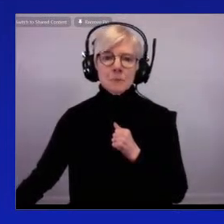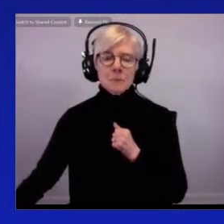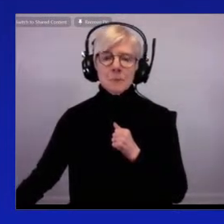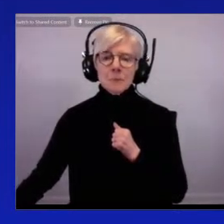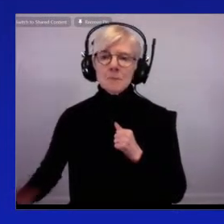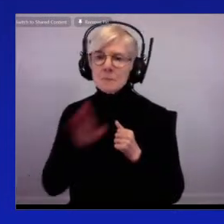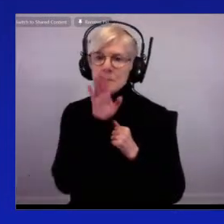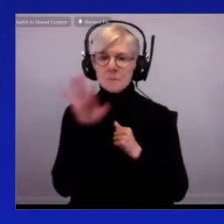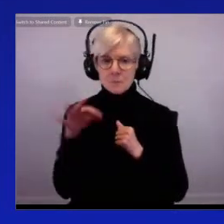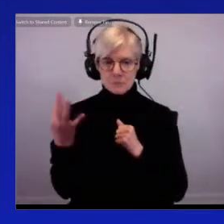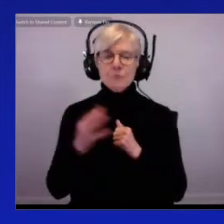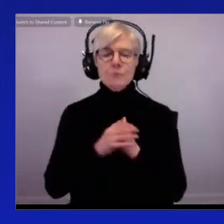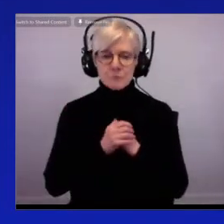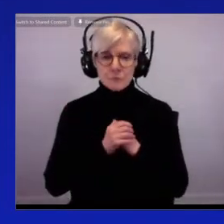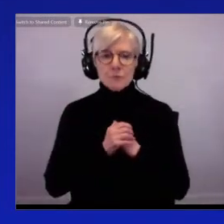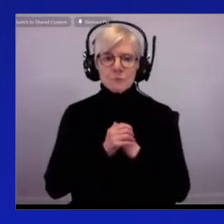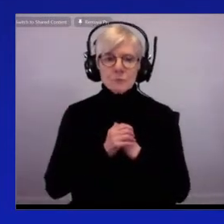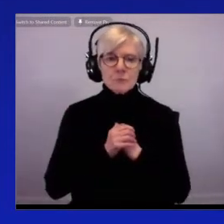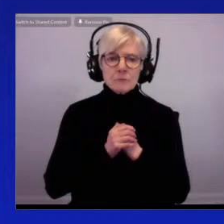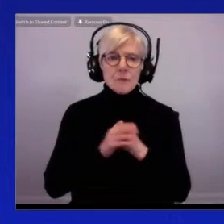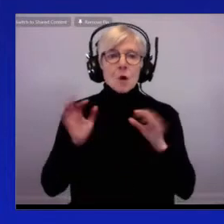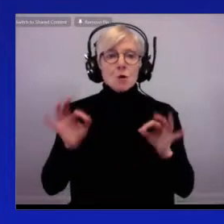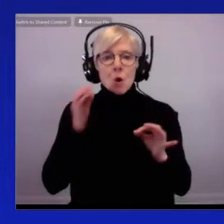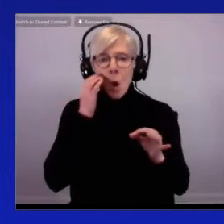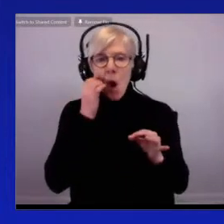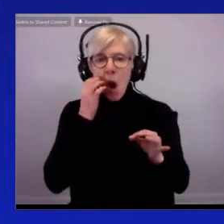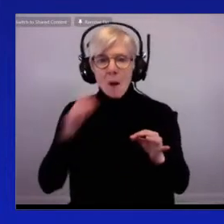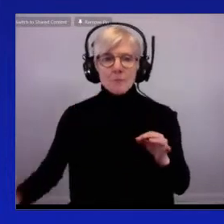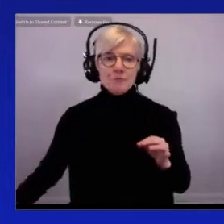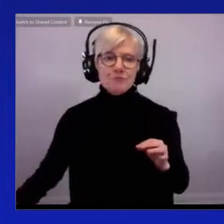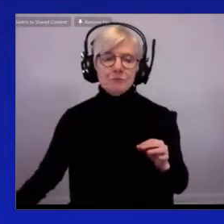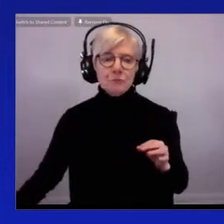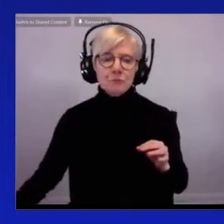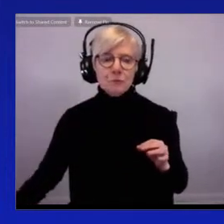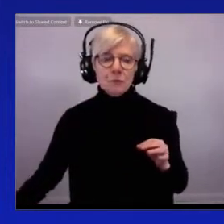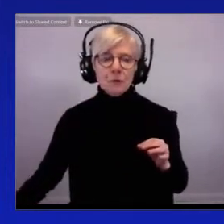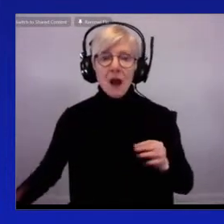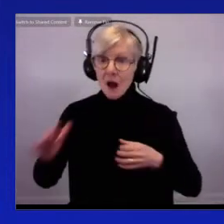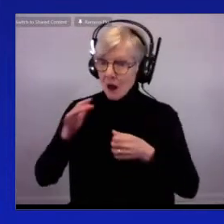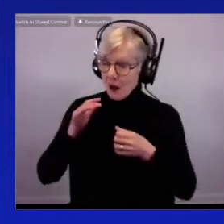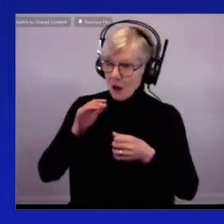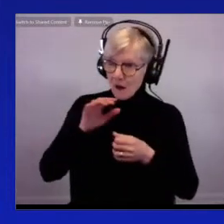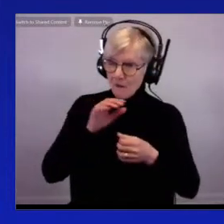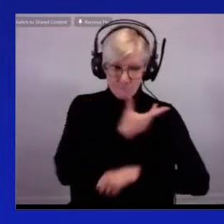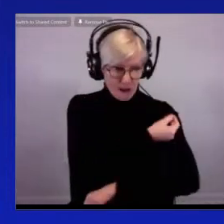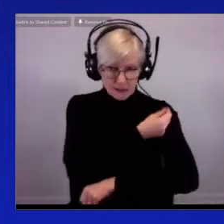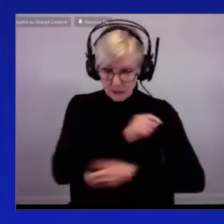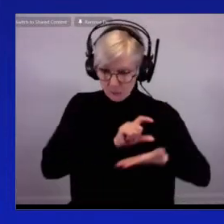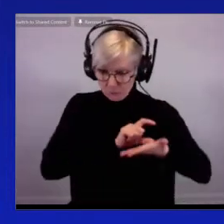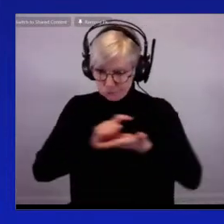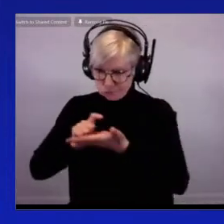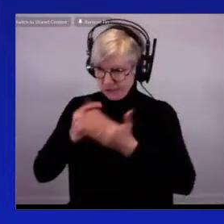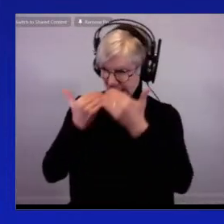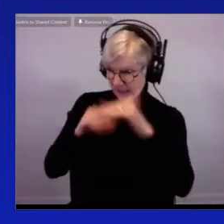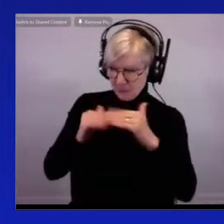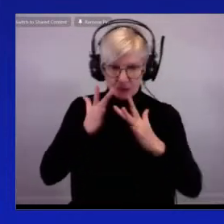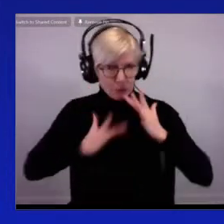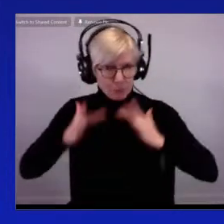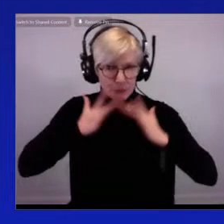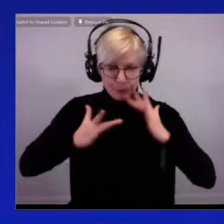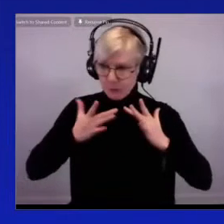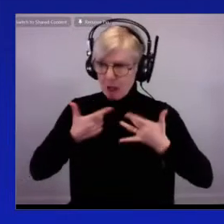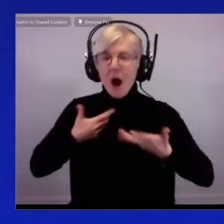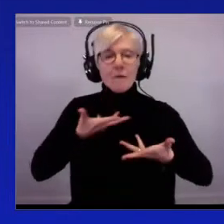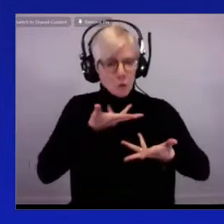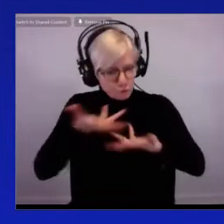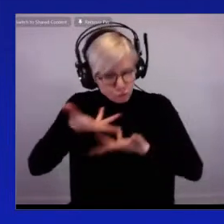an instant. So given the assumptions and the availability of vaccine, we're continuing to work with the